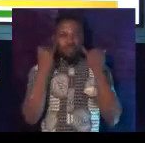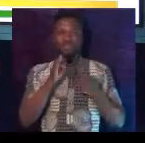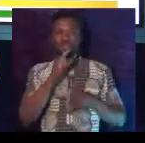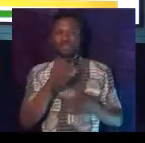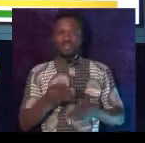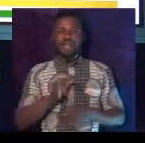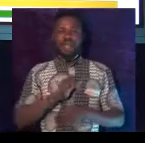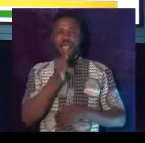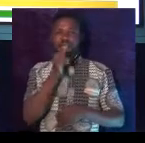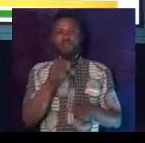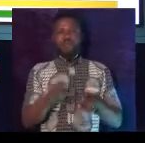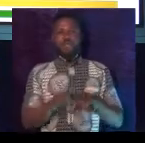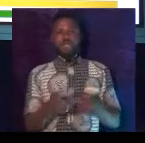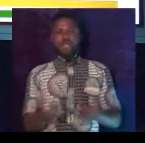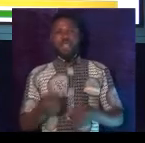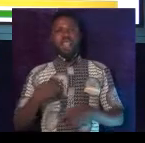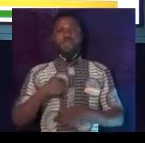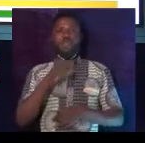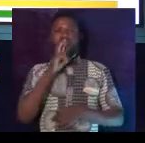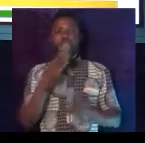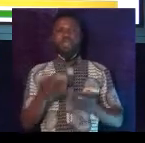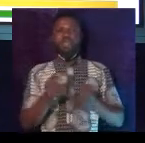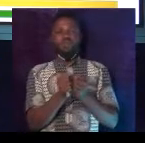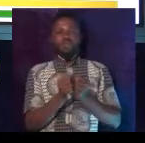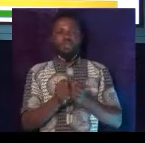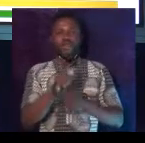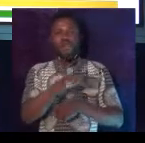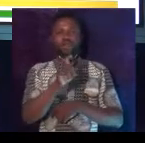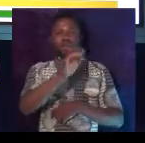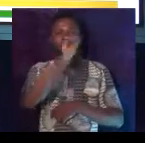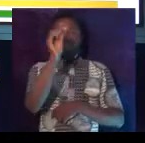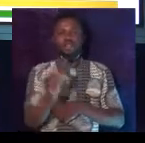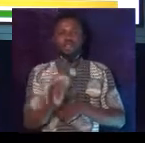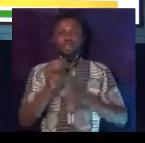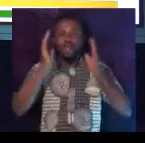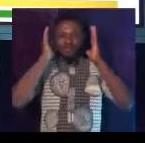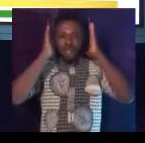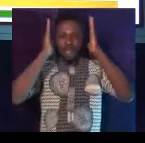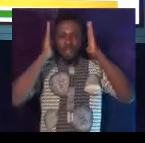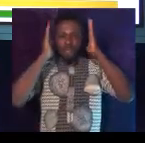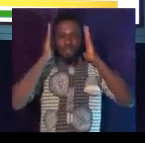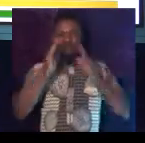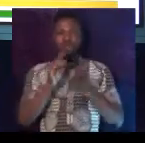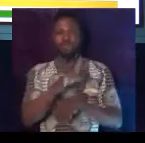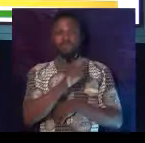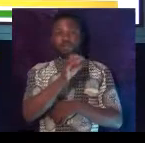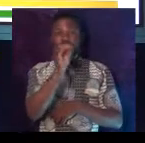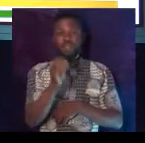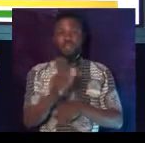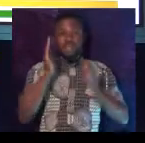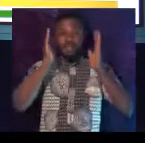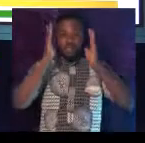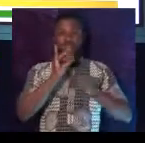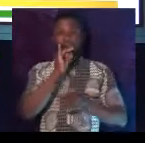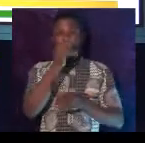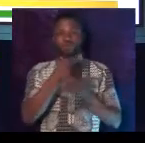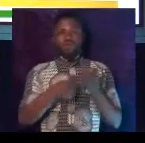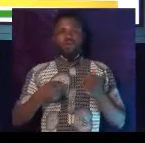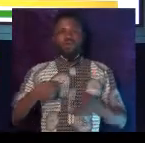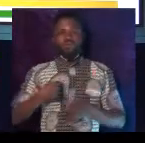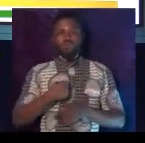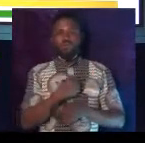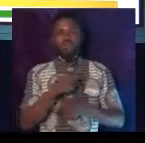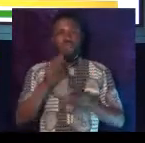is here, I am also here. We are here together. 100% attention.